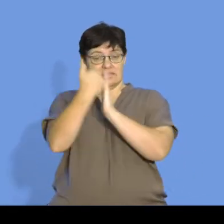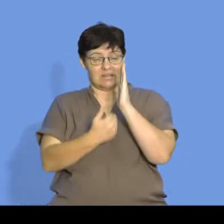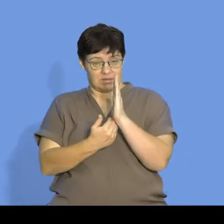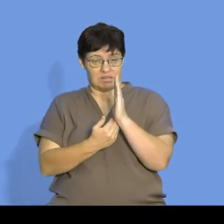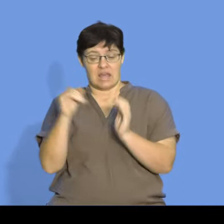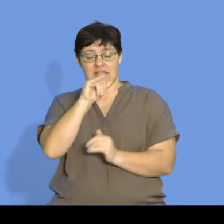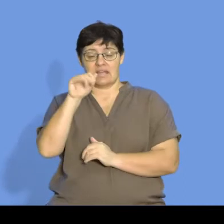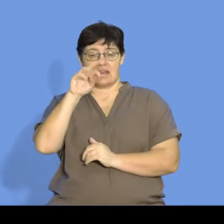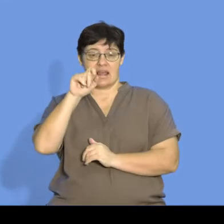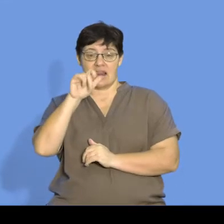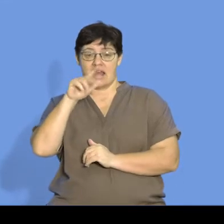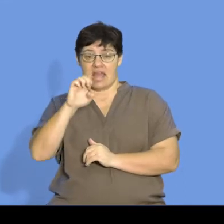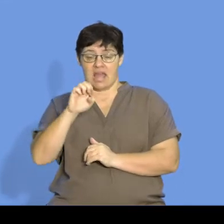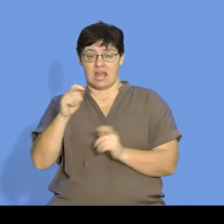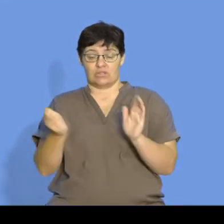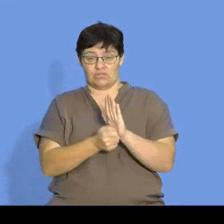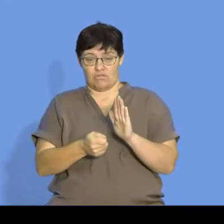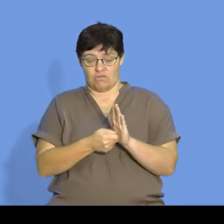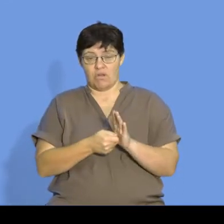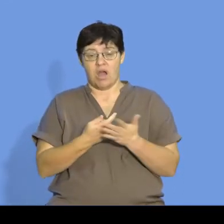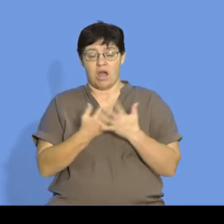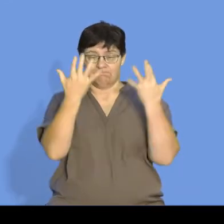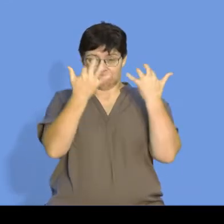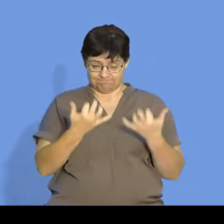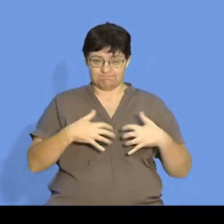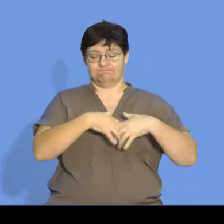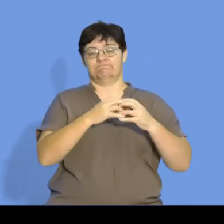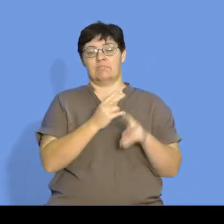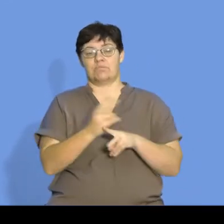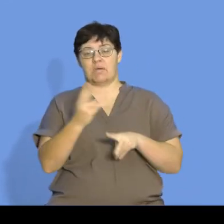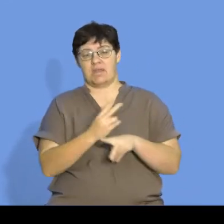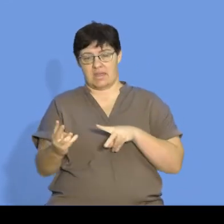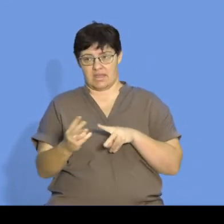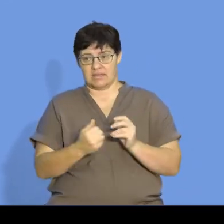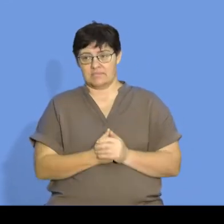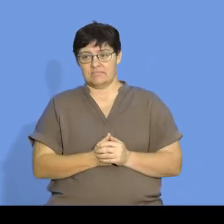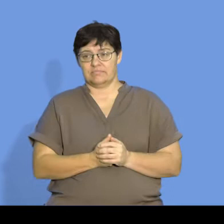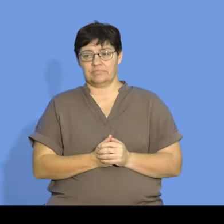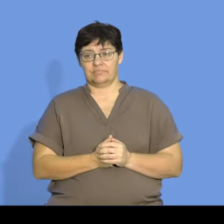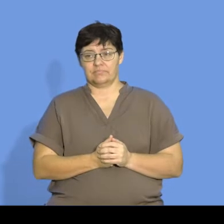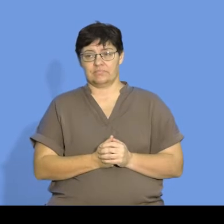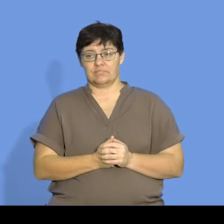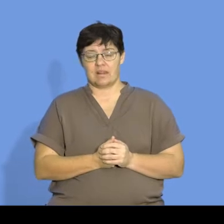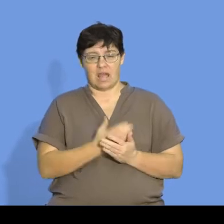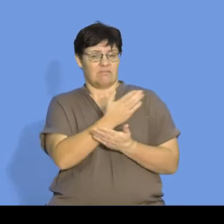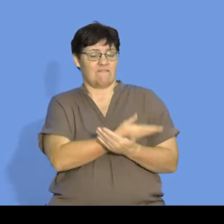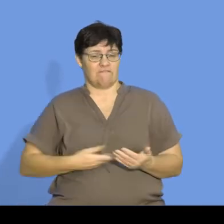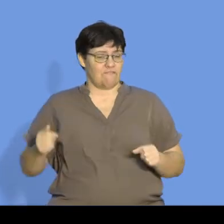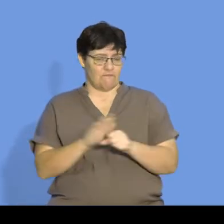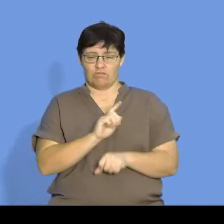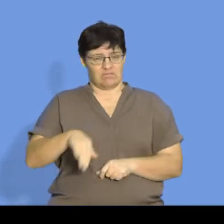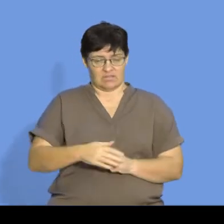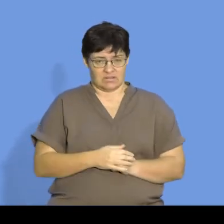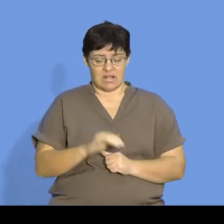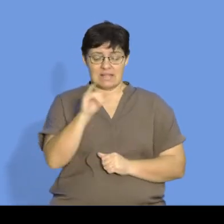Zanele stores prepared by the bookkeeper for the period 1st September 2020 to 31st of October 2020. The business is owned